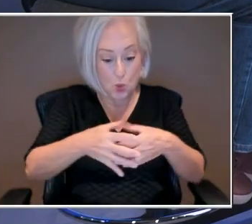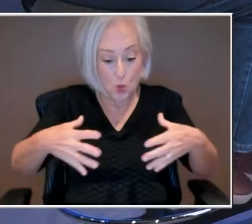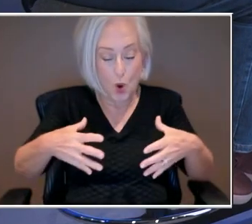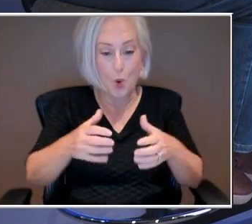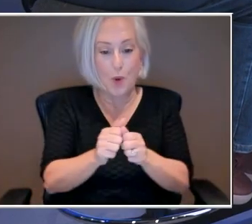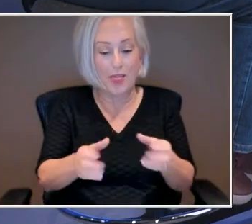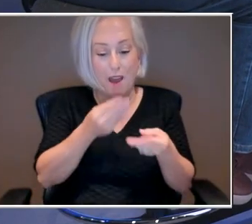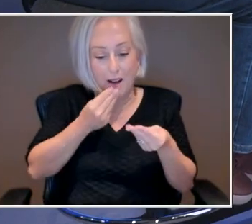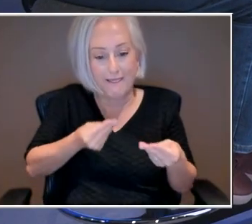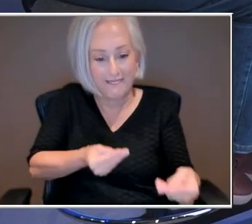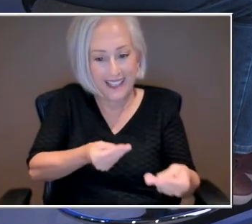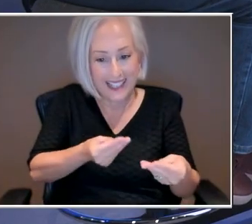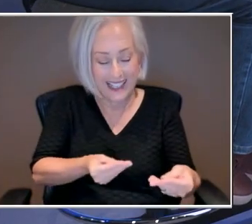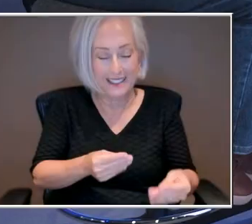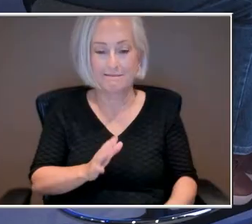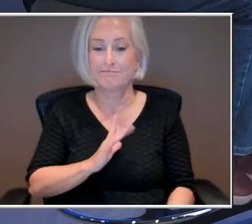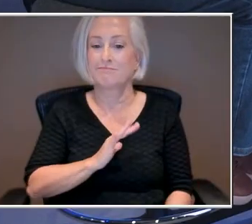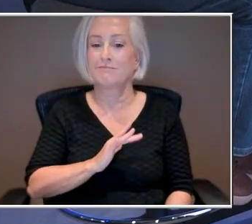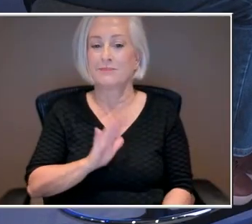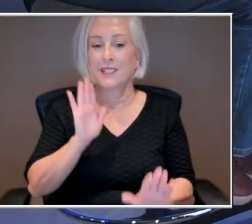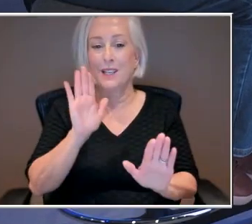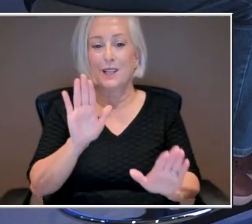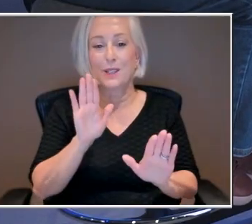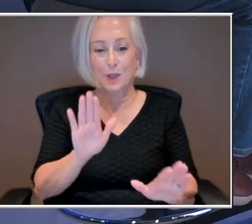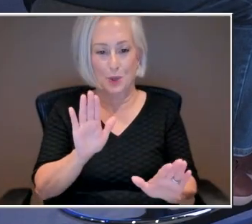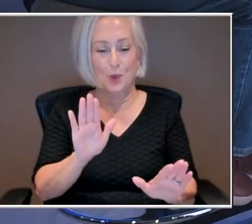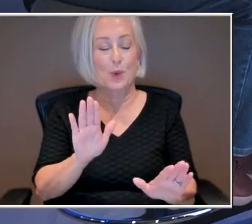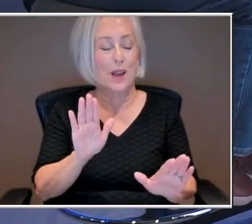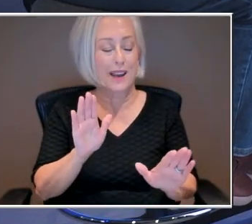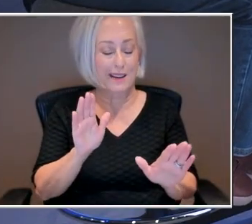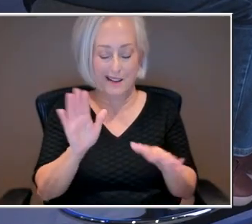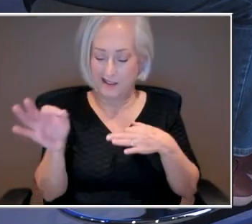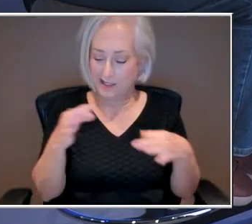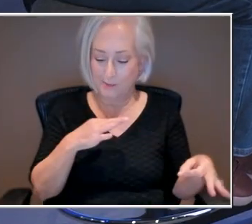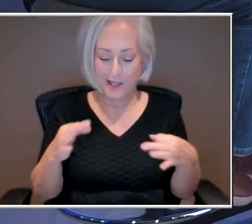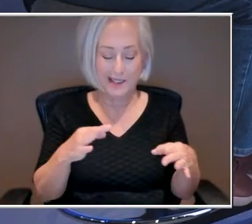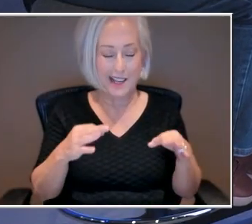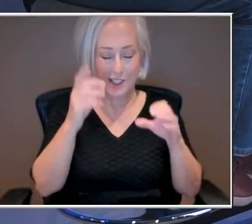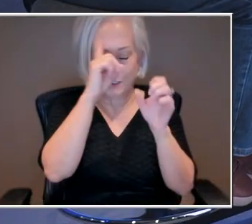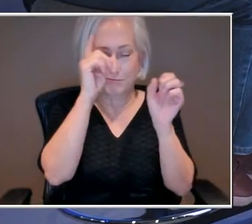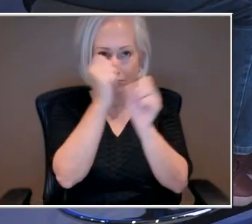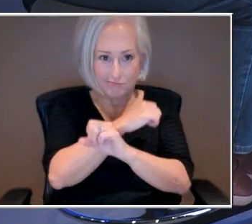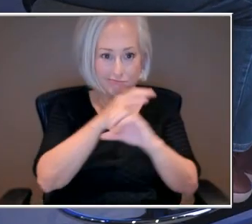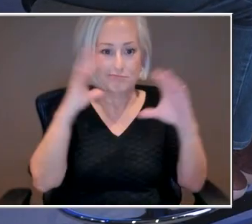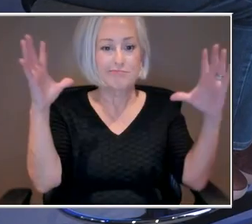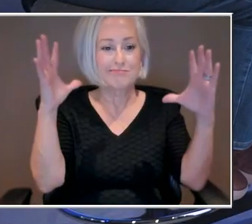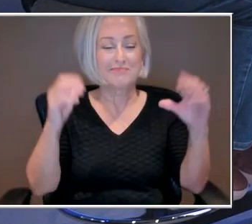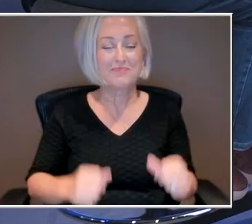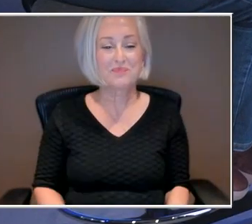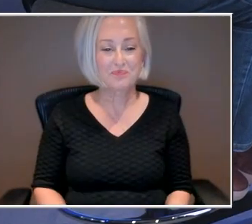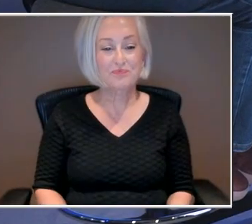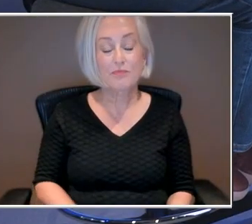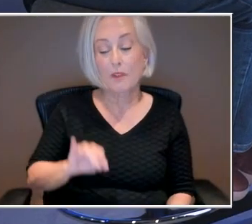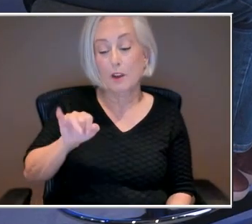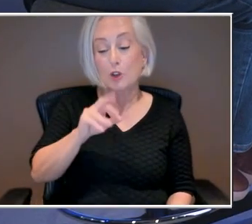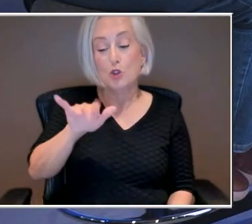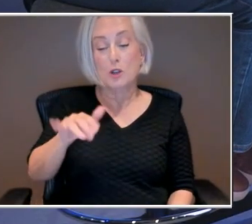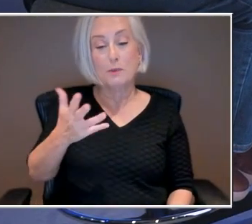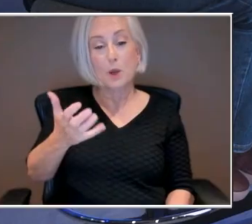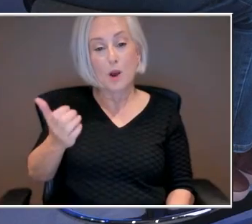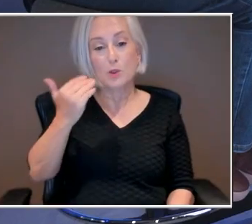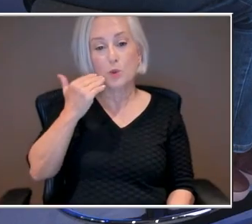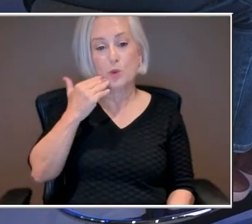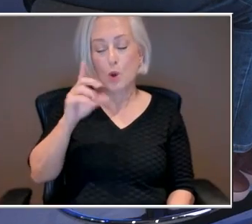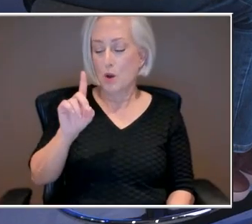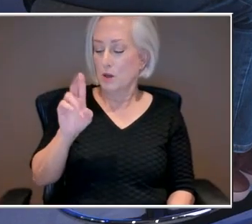So thank you for laying that out for our viewers and listeners. Jeremy asked, why are the ducts such a common